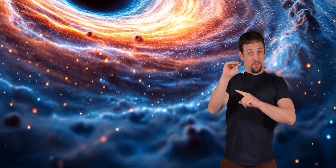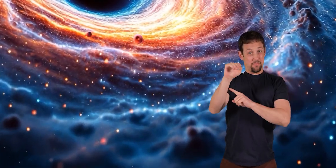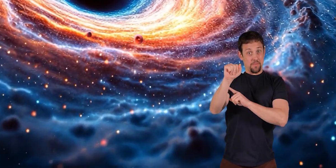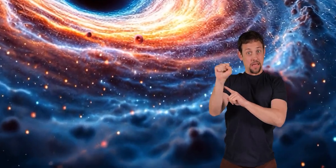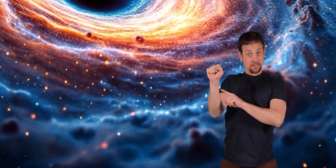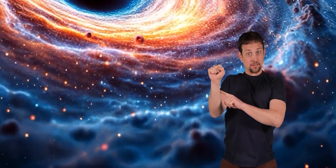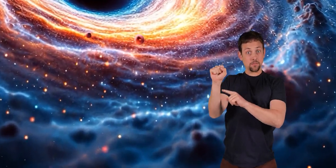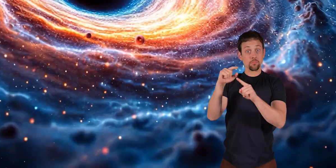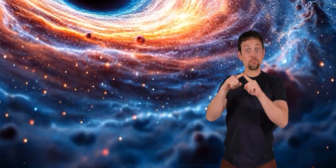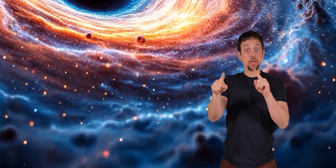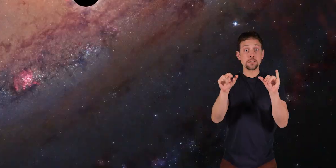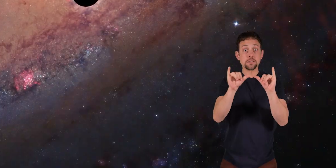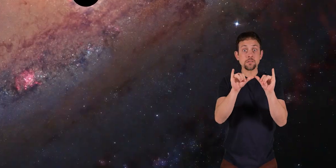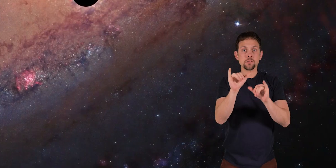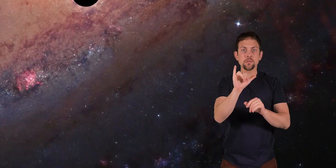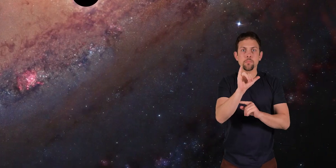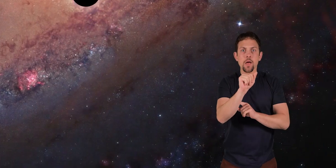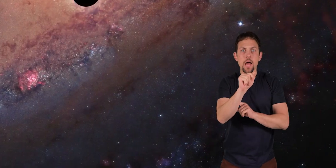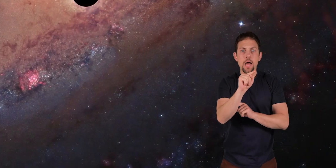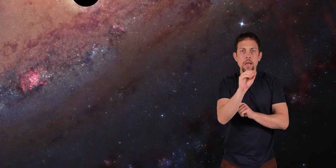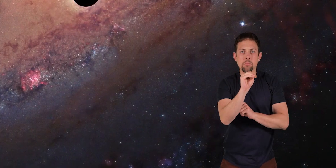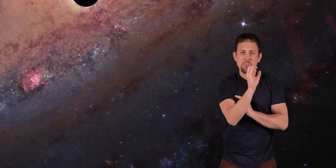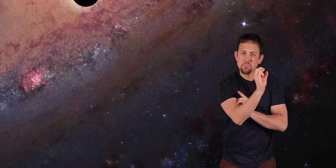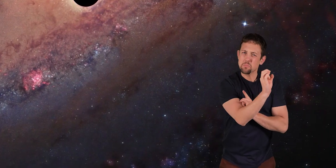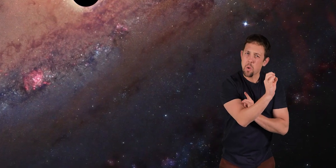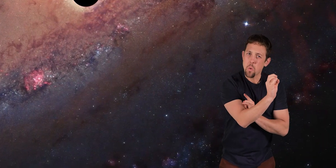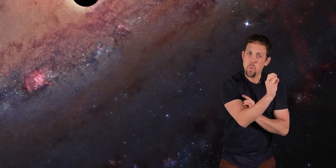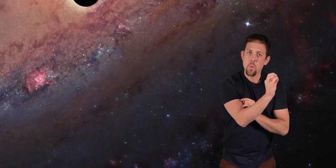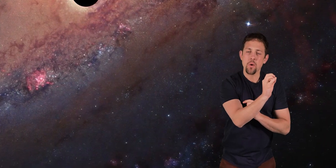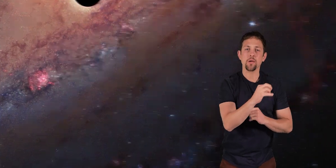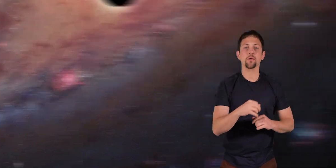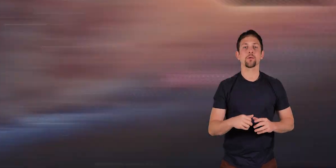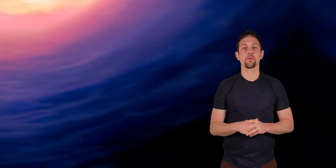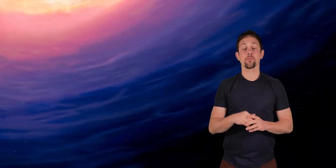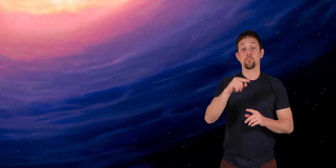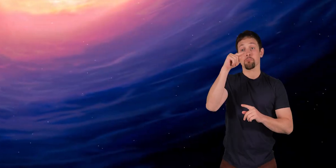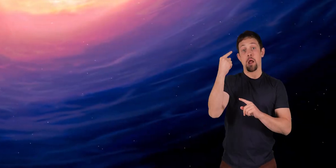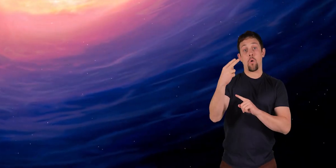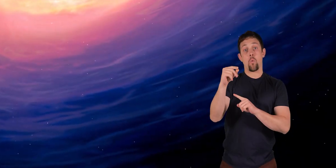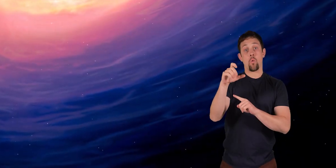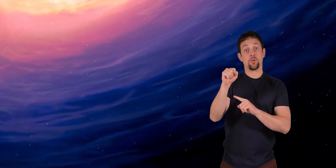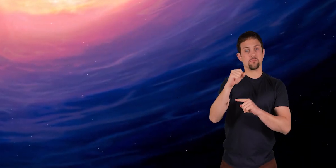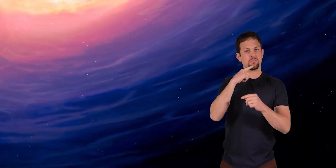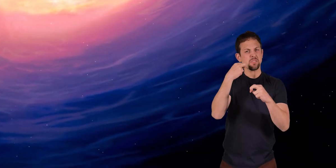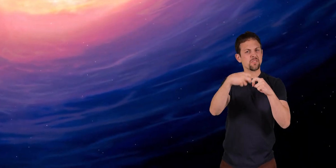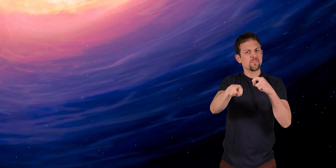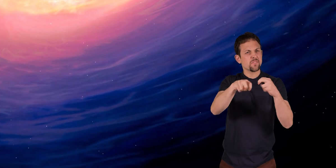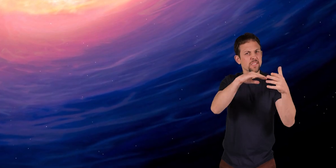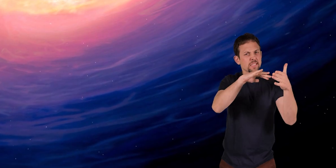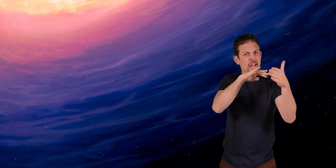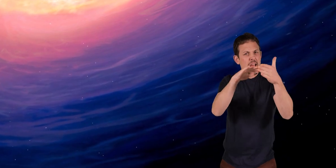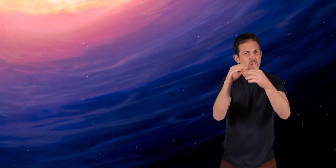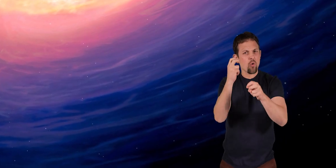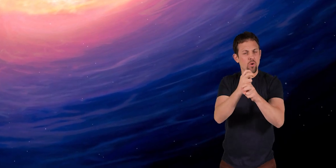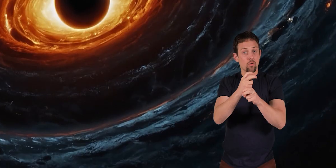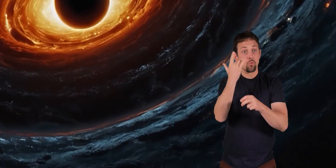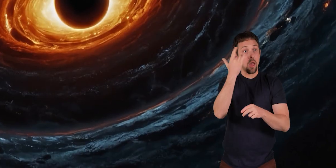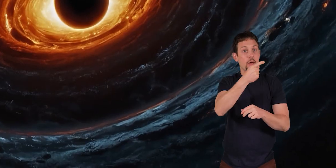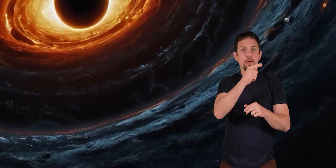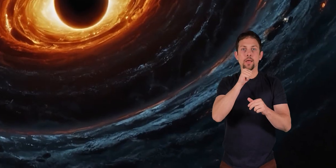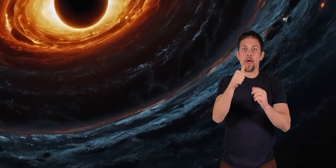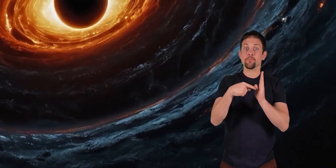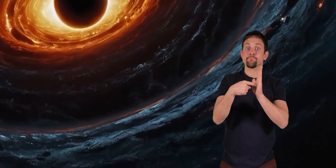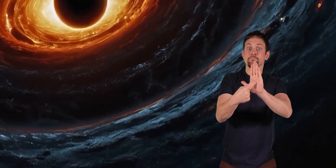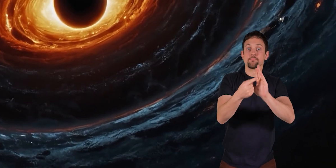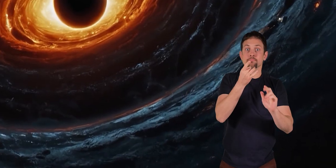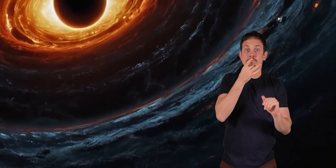huge mass, are the size of a single atom. Black holes are difficult to study because